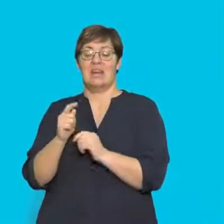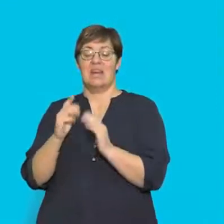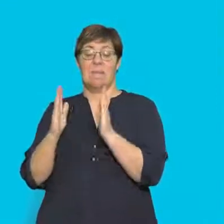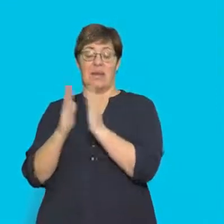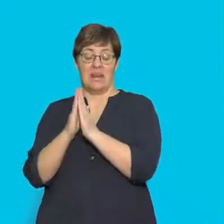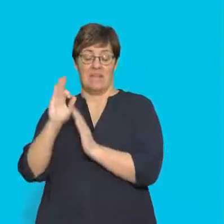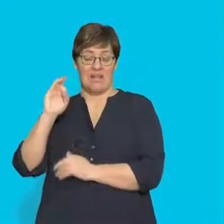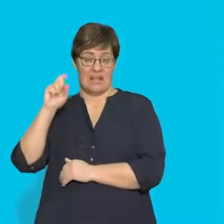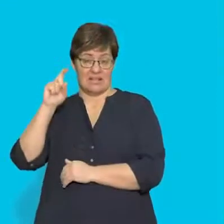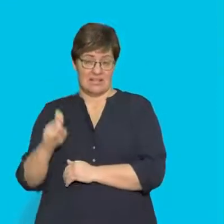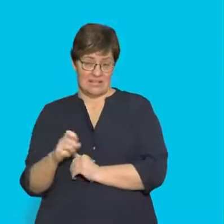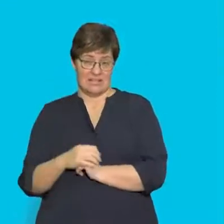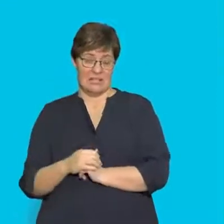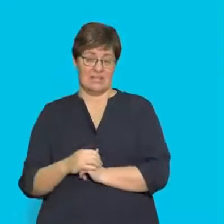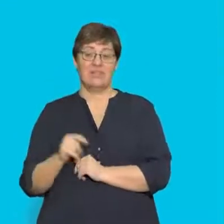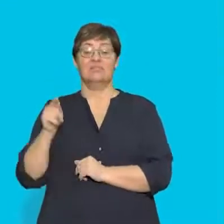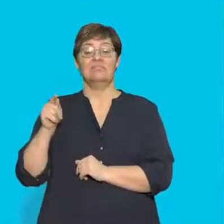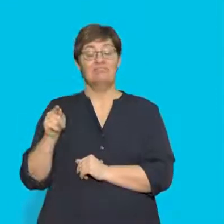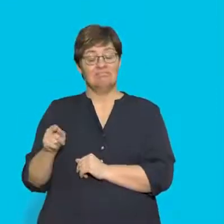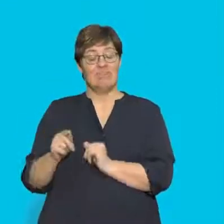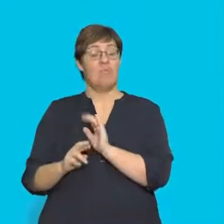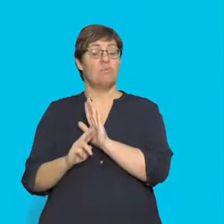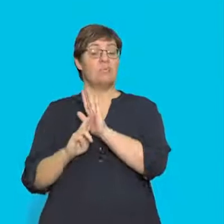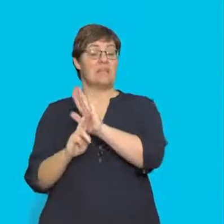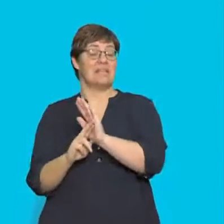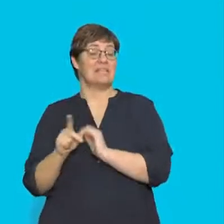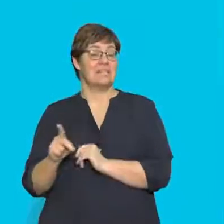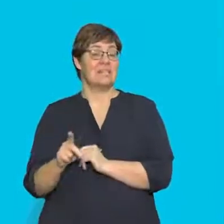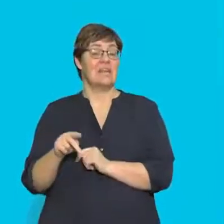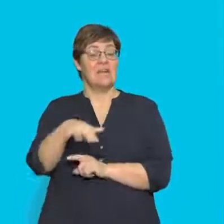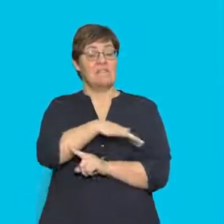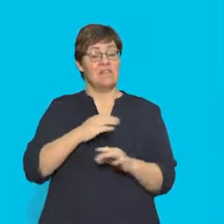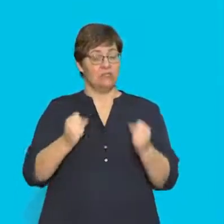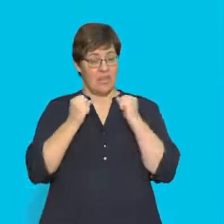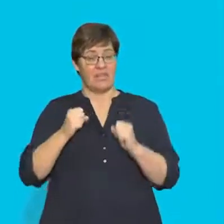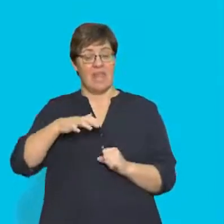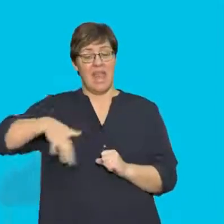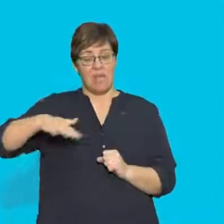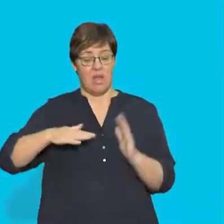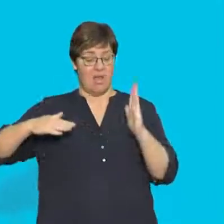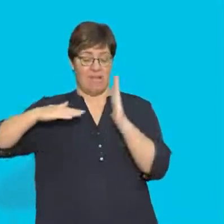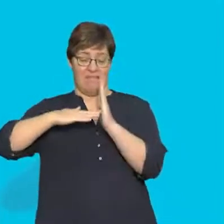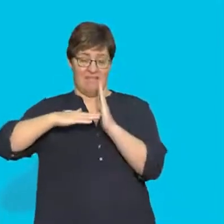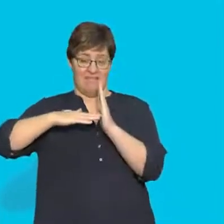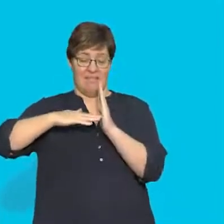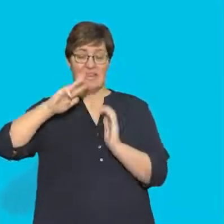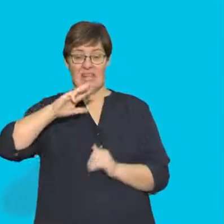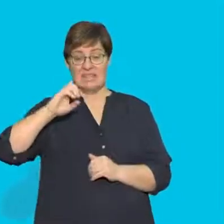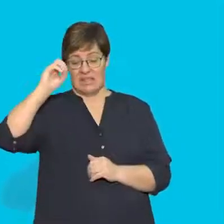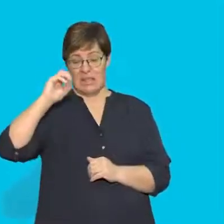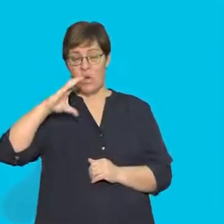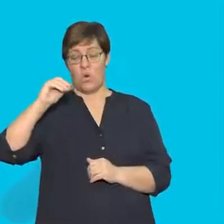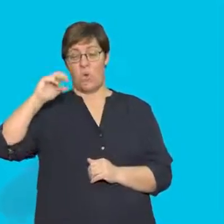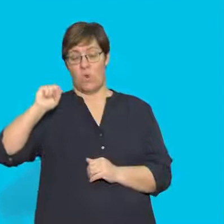phi bit that represents the field strength times the area that is perpendicular, and that cos theta does the